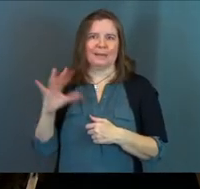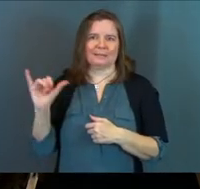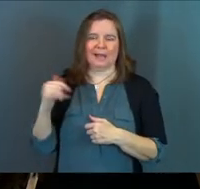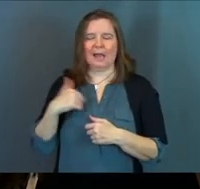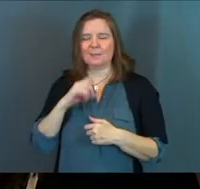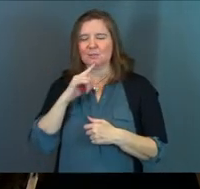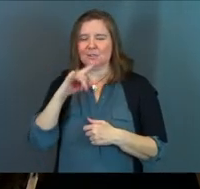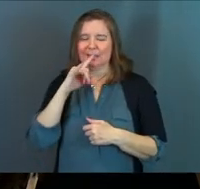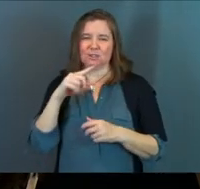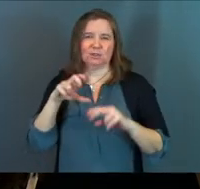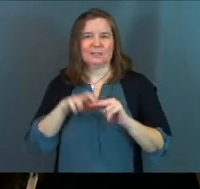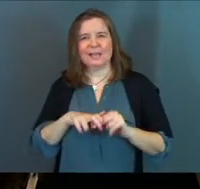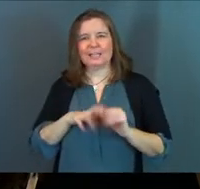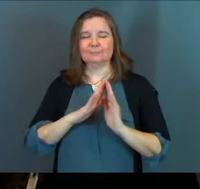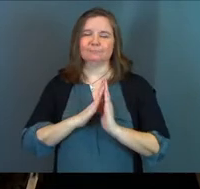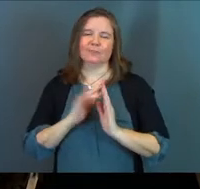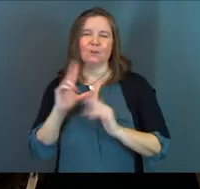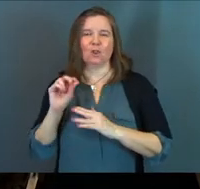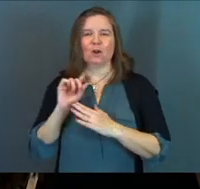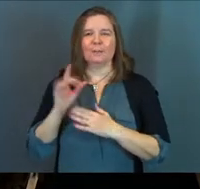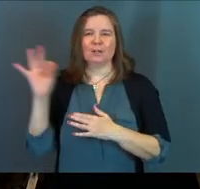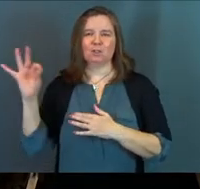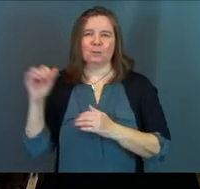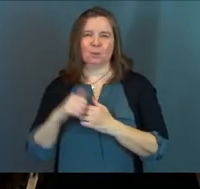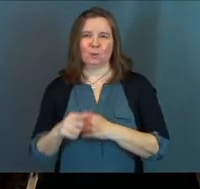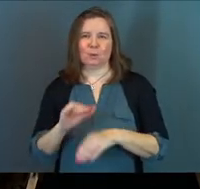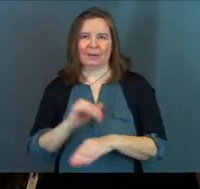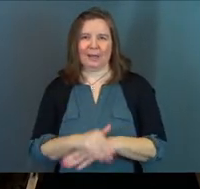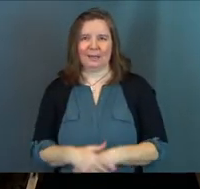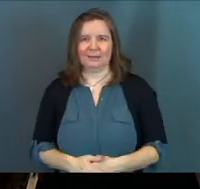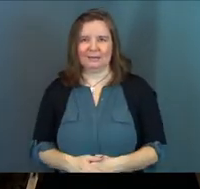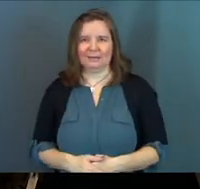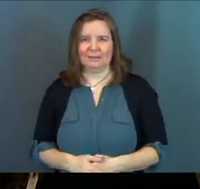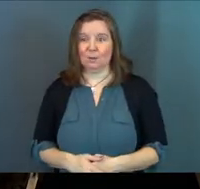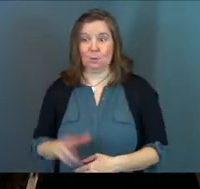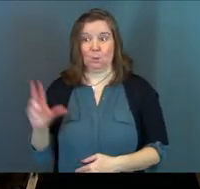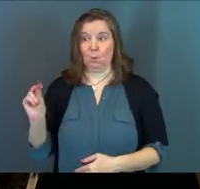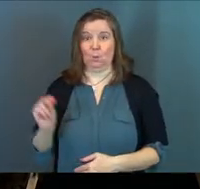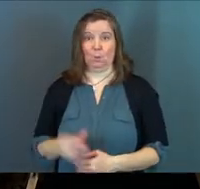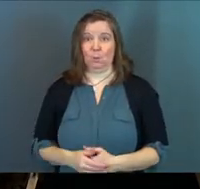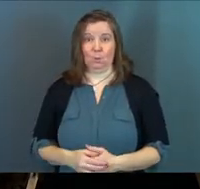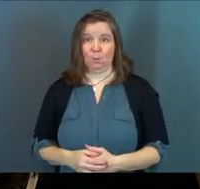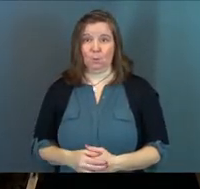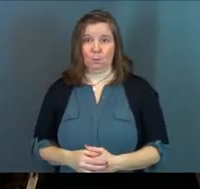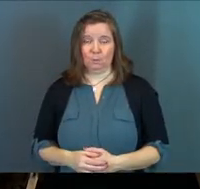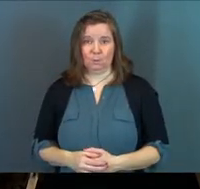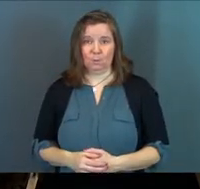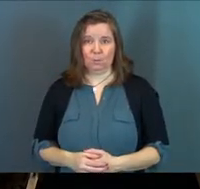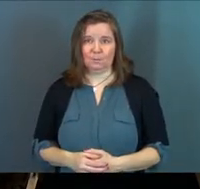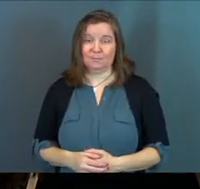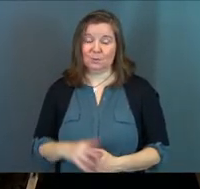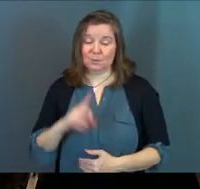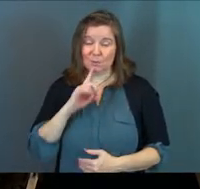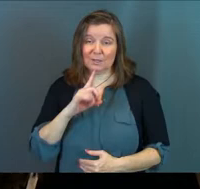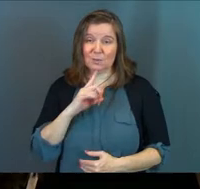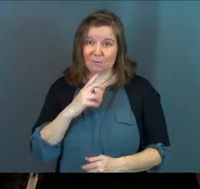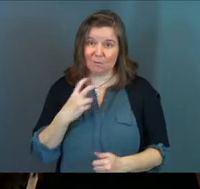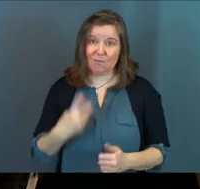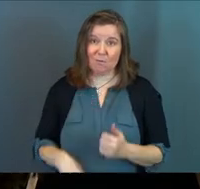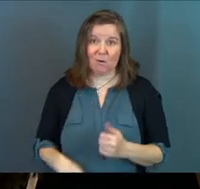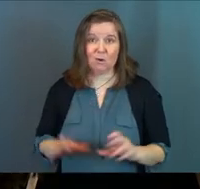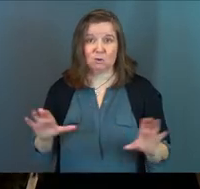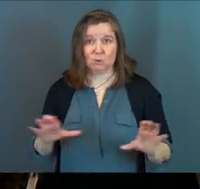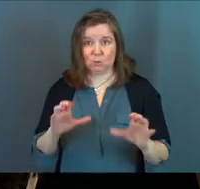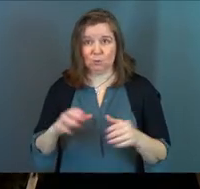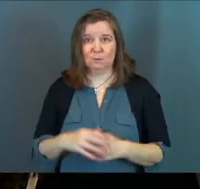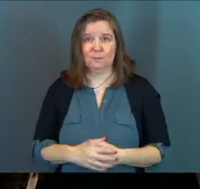pastor. Like, I bet your kids just sat down for a 30-minute sermon with you at night. No. Super, super hard